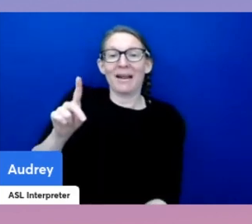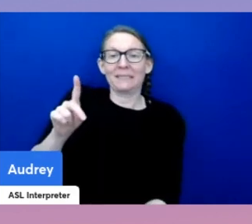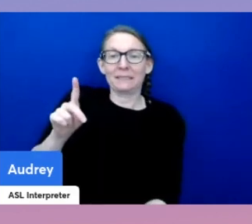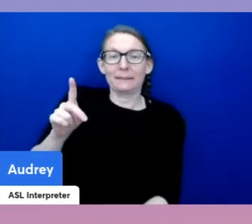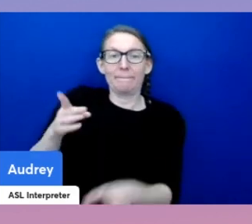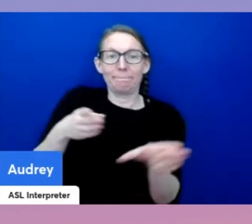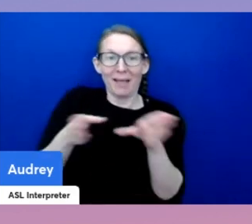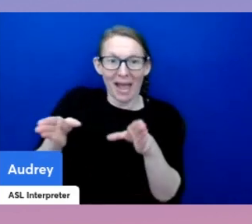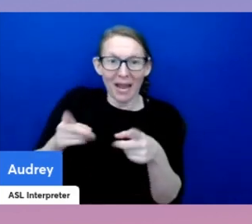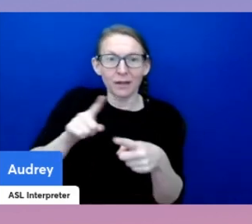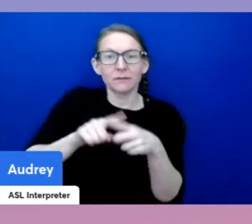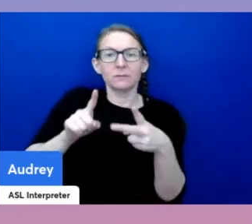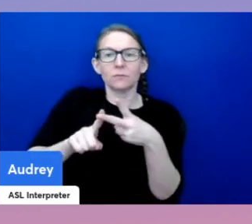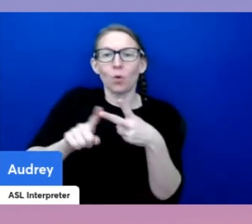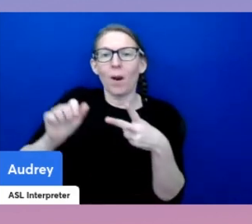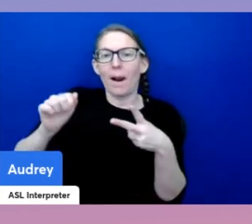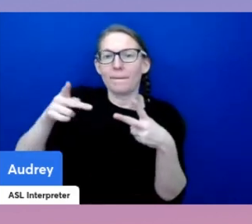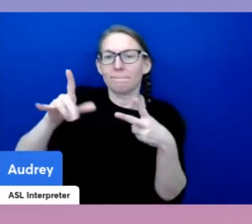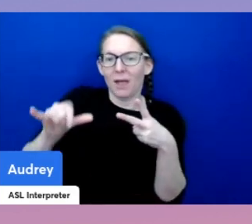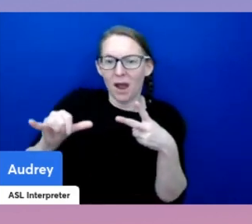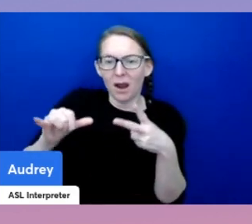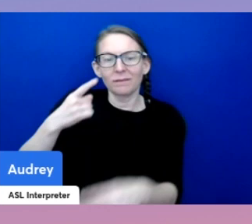integration tests.